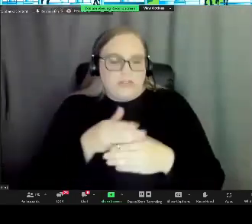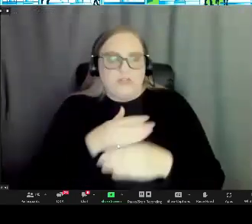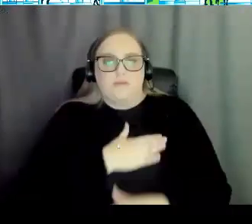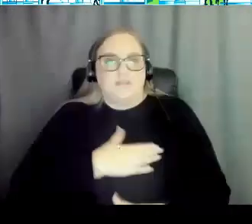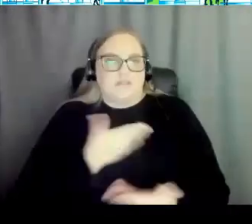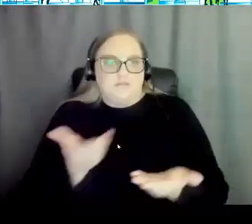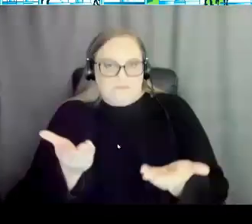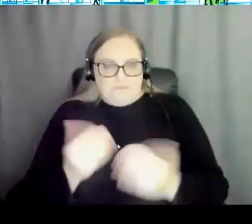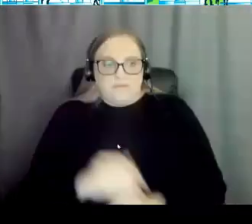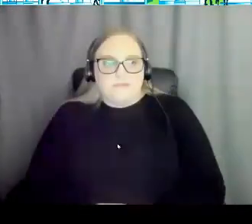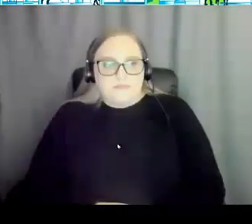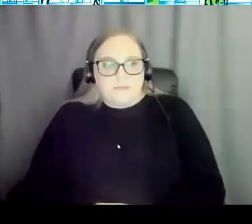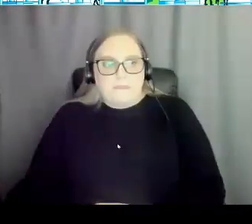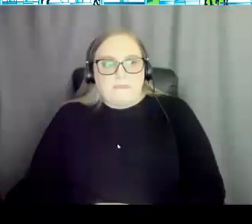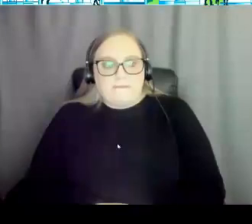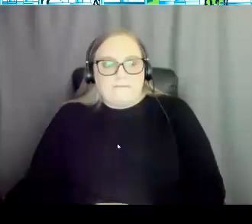let us know.